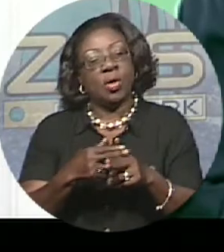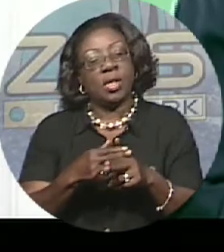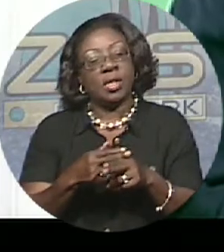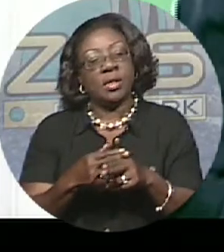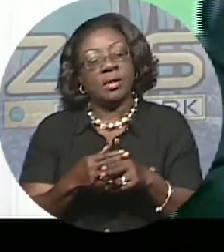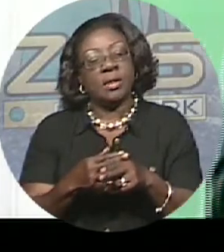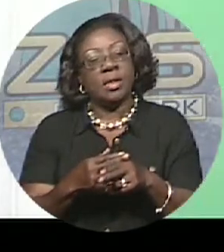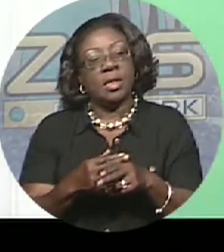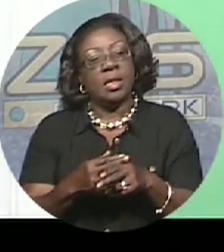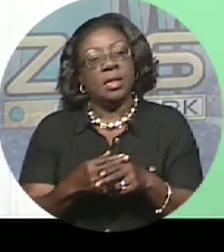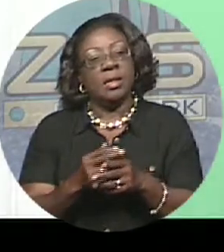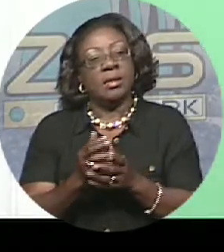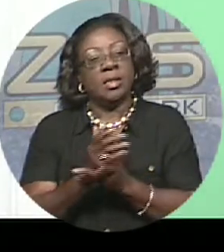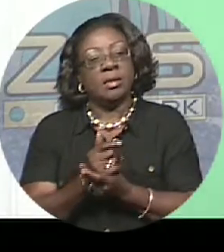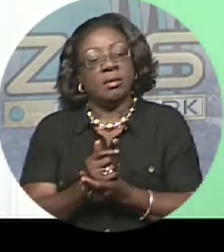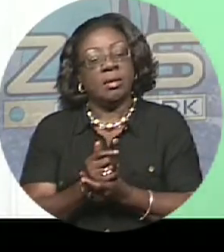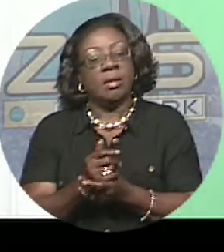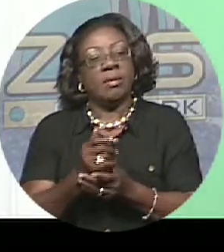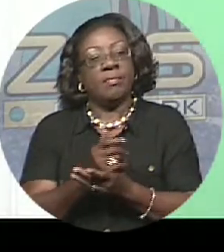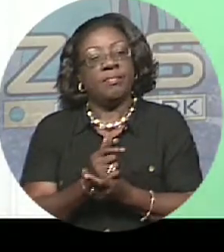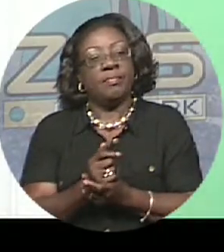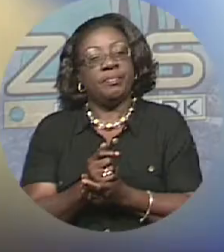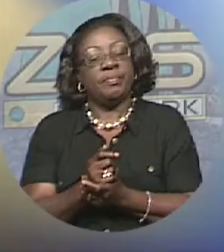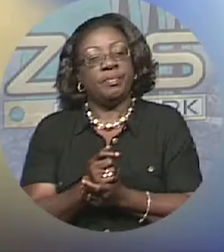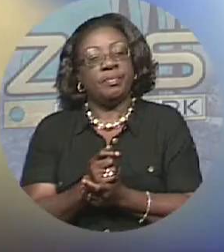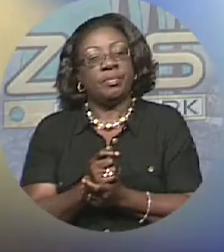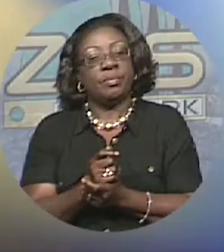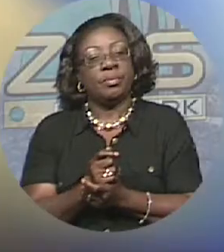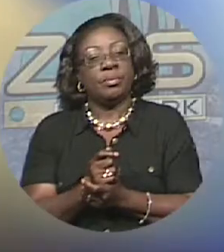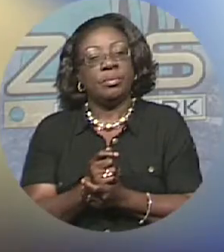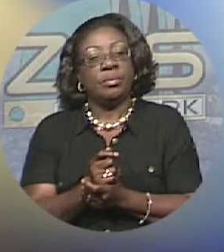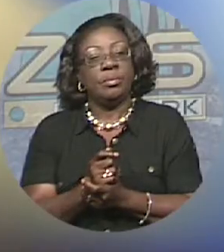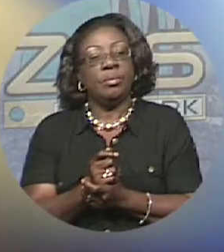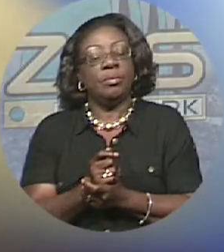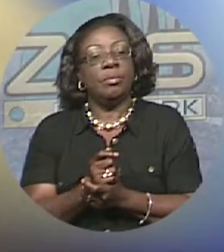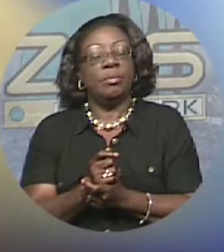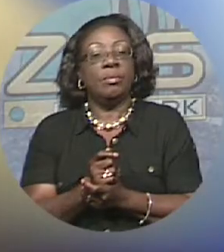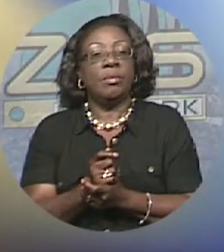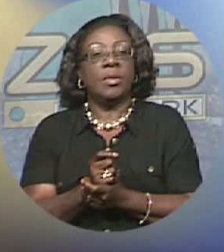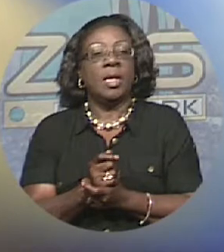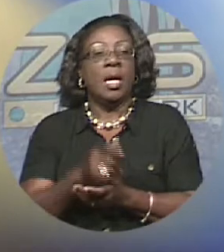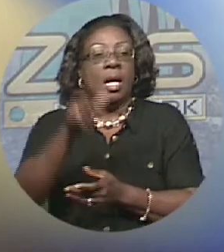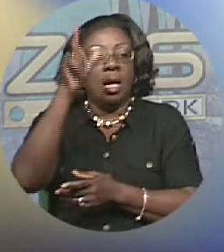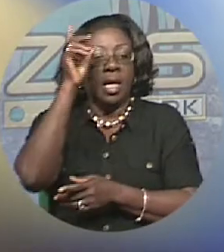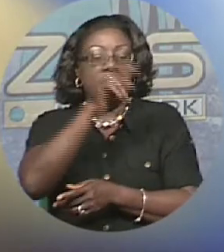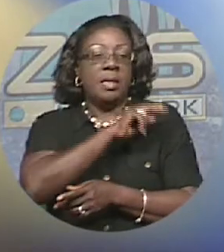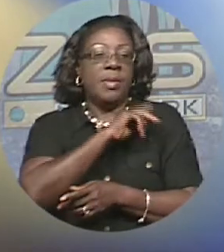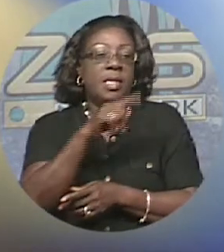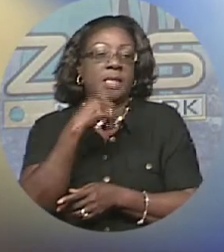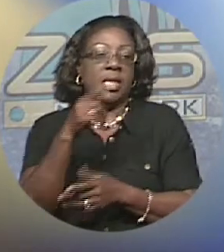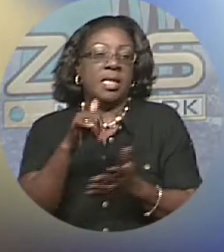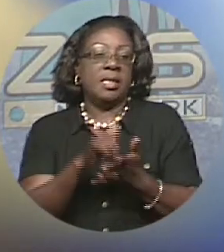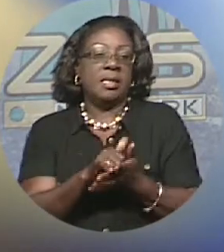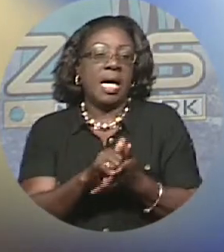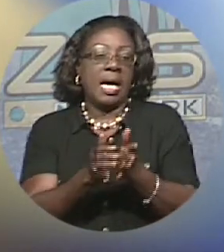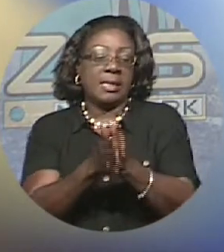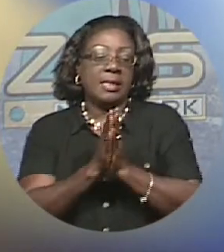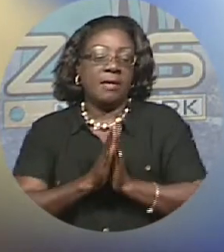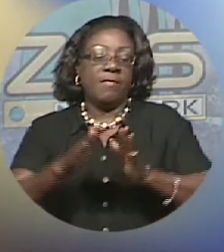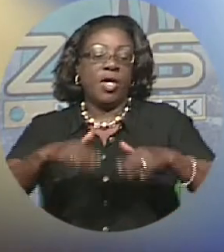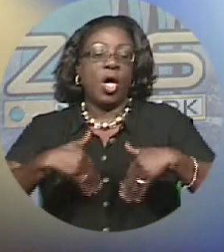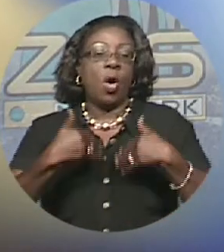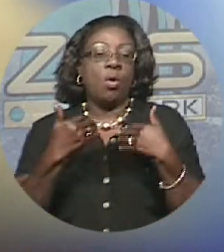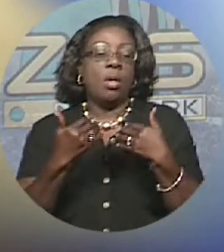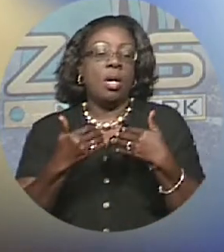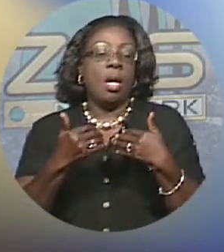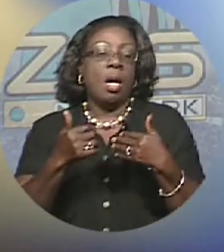increased. The not guilty rate has decreased. Tall Pines MP Leslie Miller advocated for young adults between the ages of 18